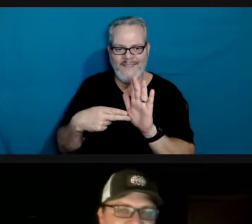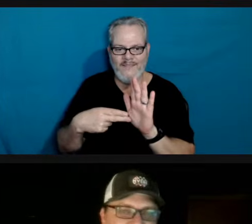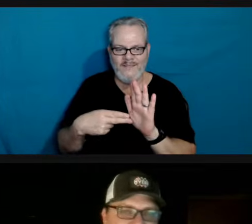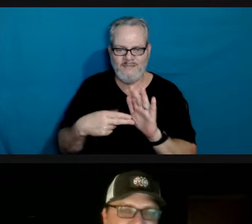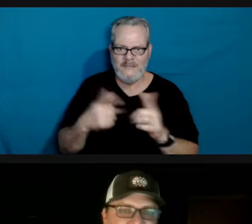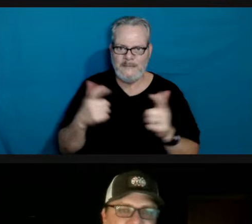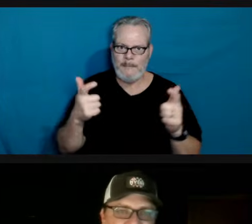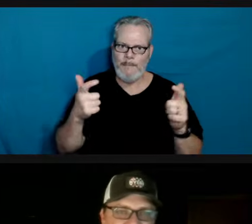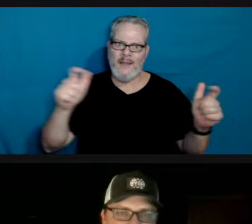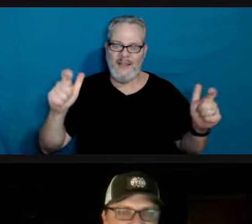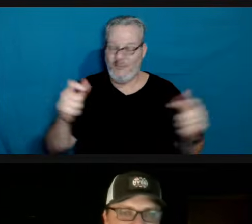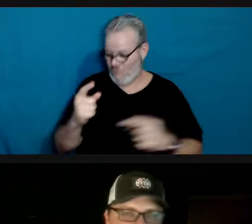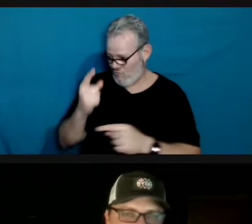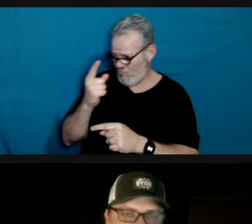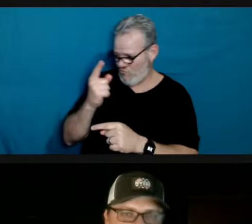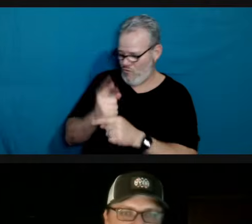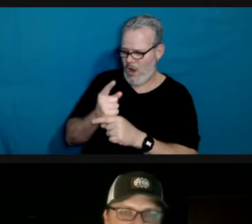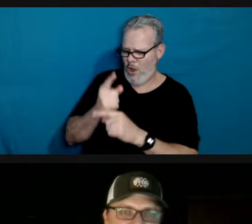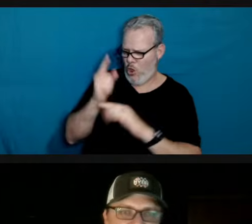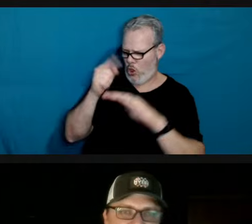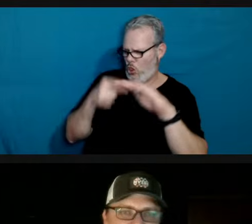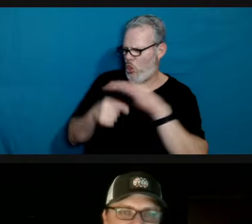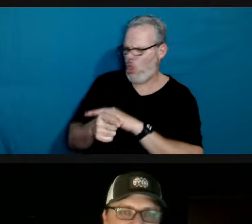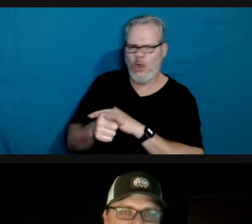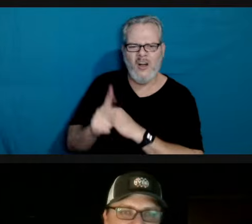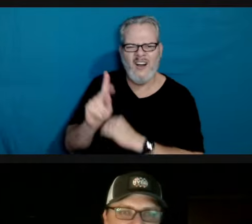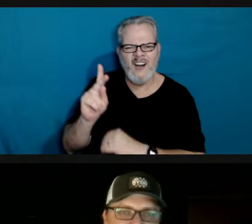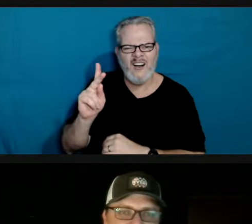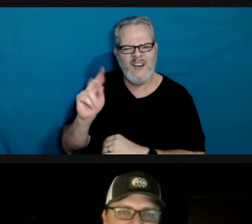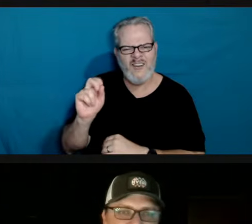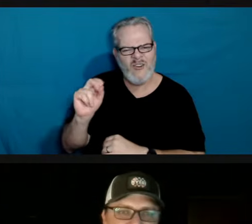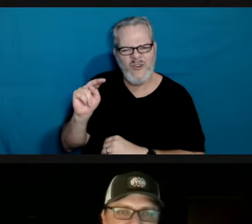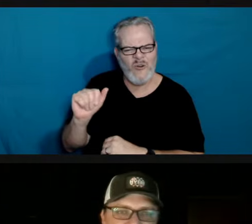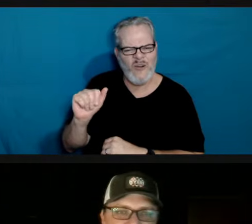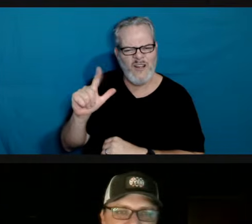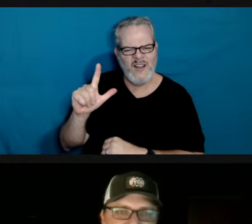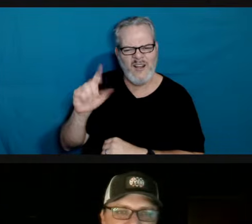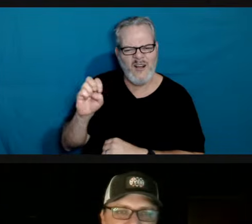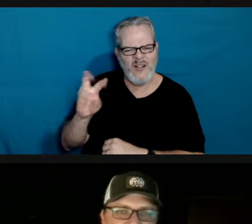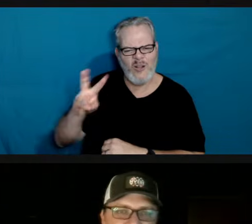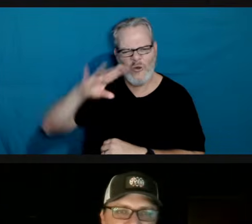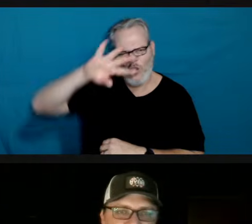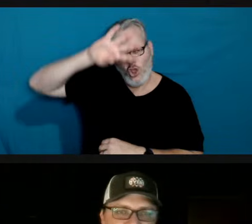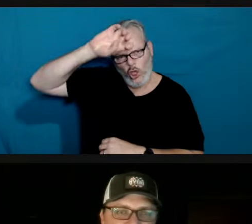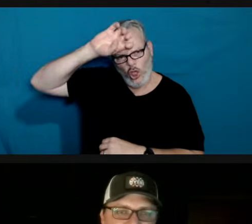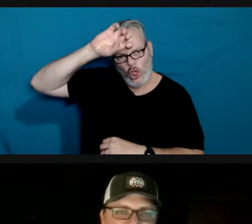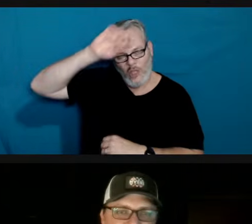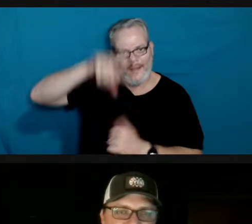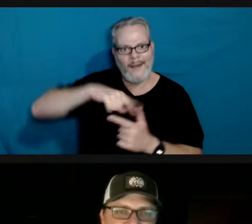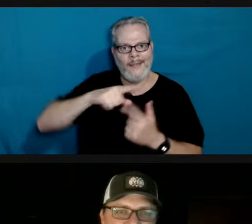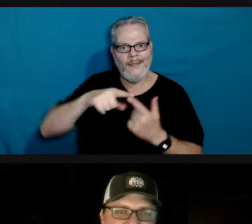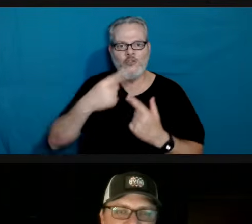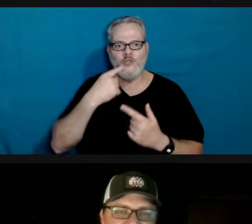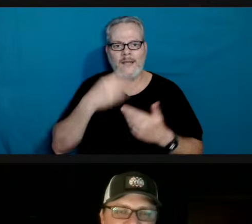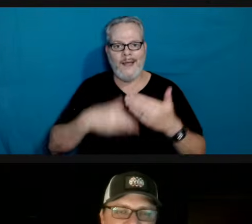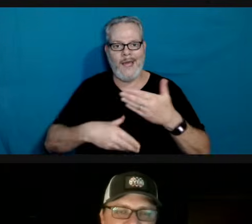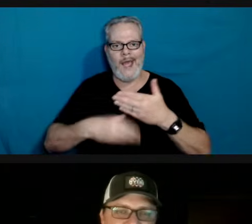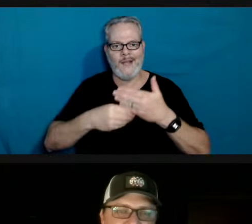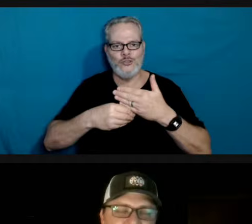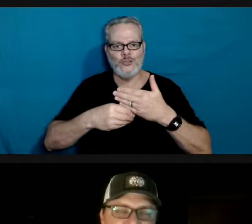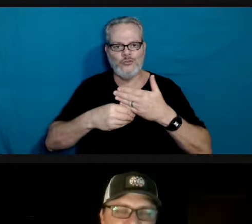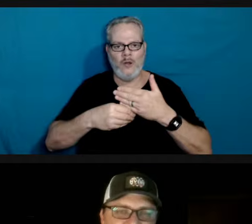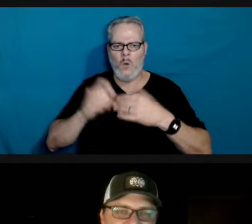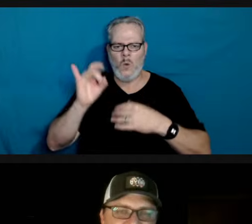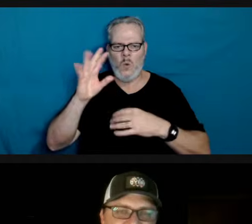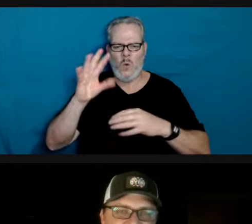of deceptive in that people will immediately go, what's a Kona Low? And then you say an extratropical cyclone, and they're like,